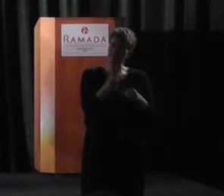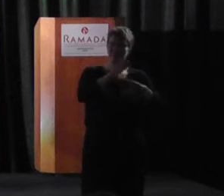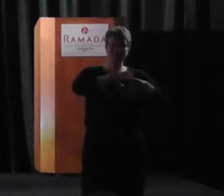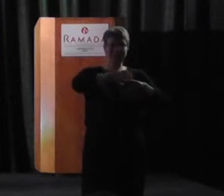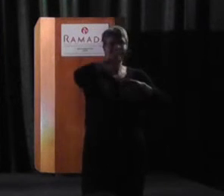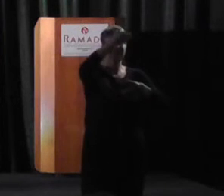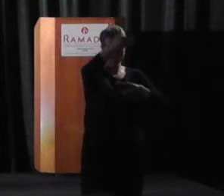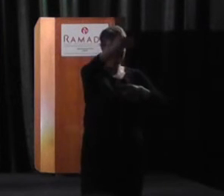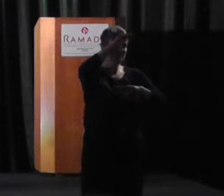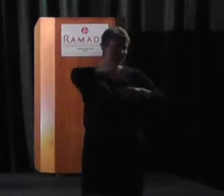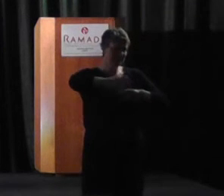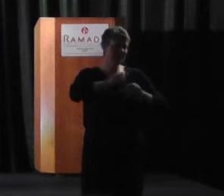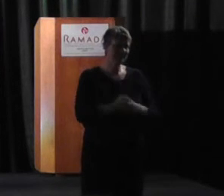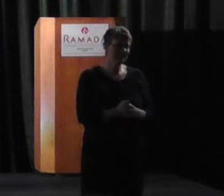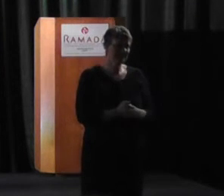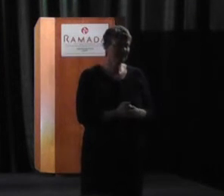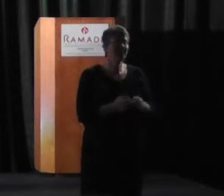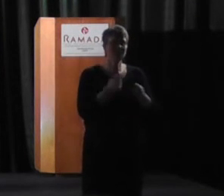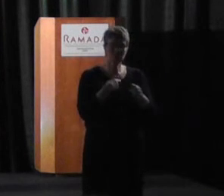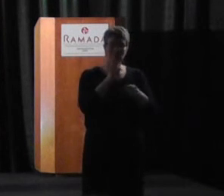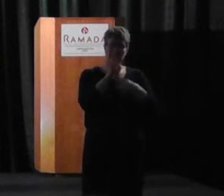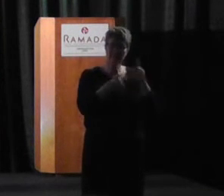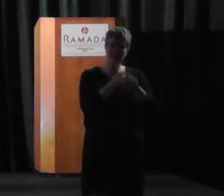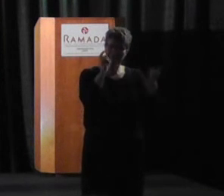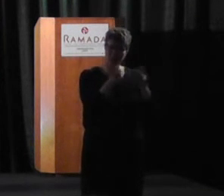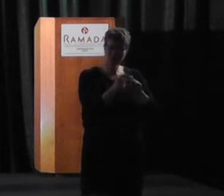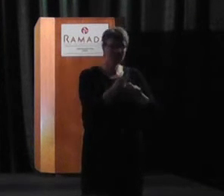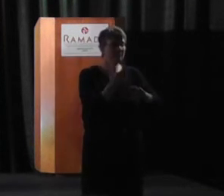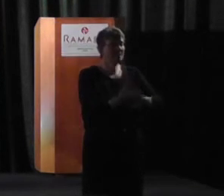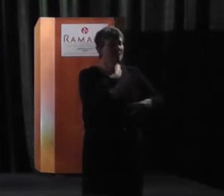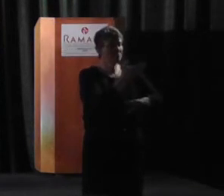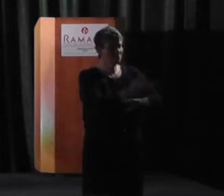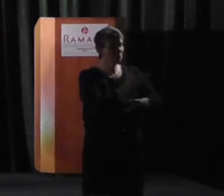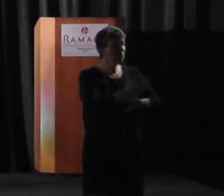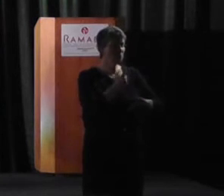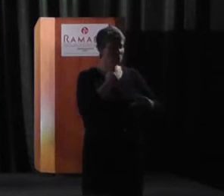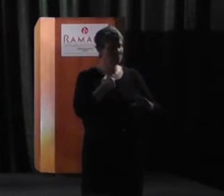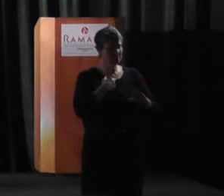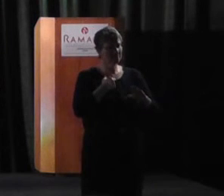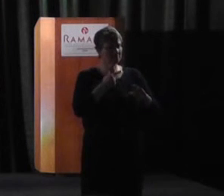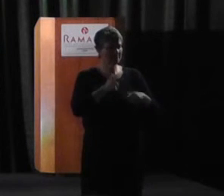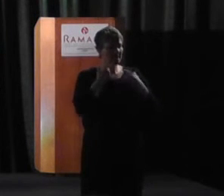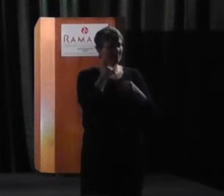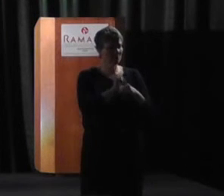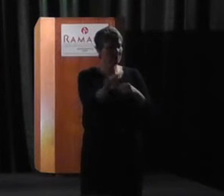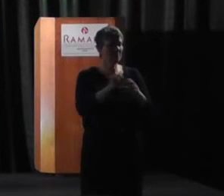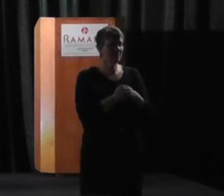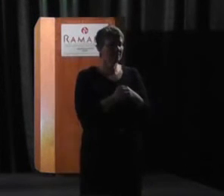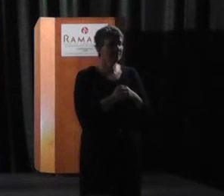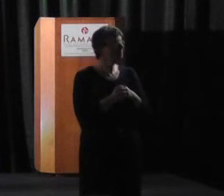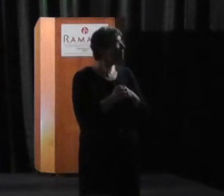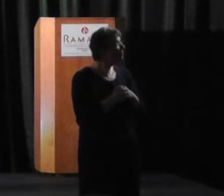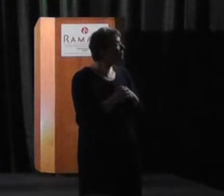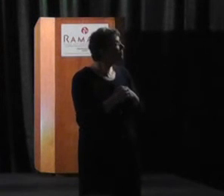to the lives of each and every one of us. An inviting beachfront entry pool exemplifies one such luxury.